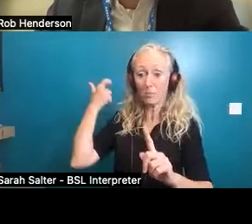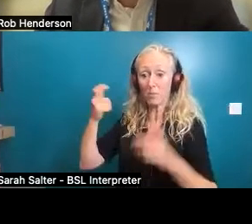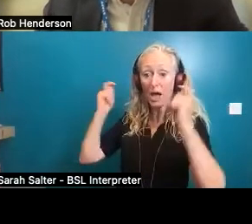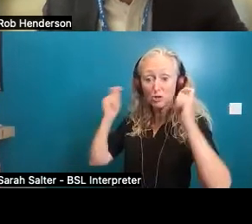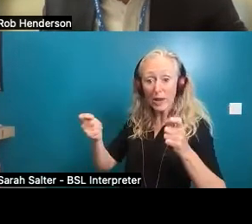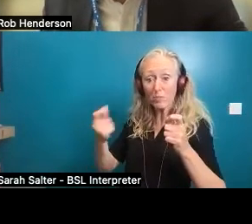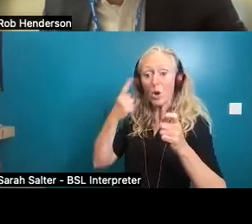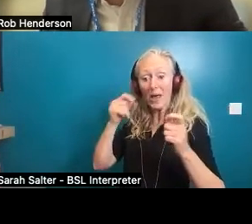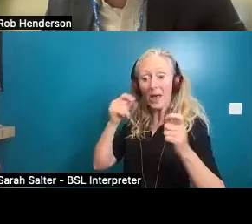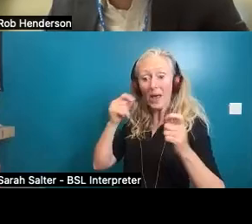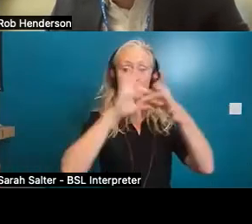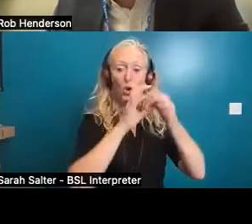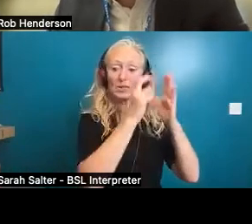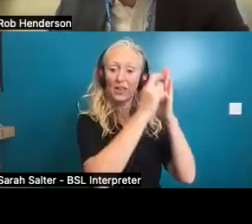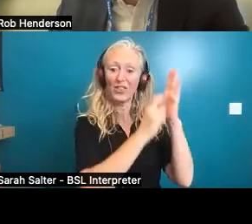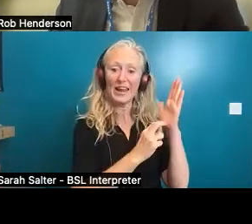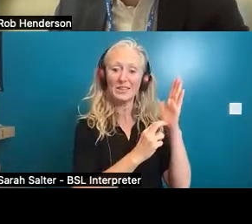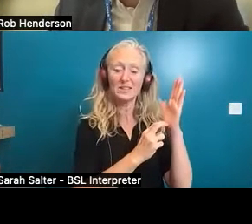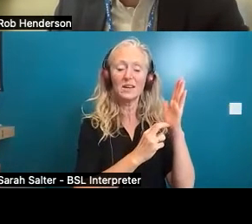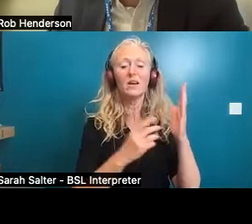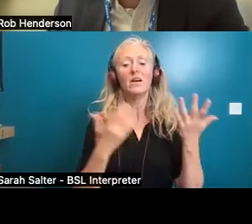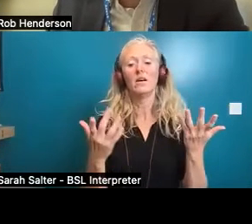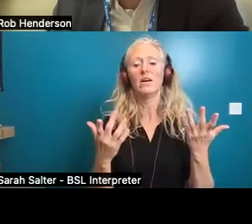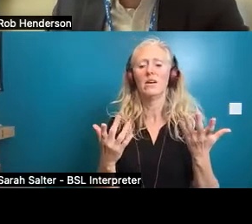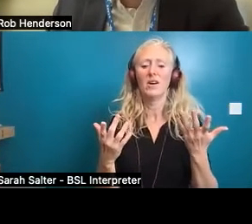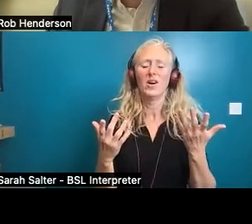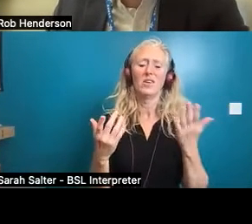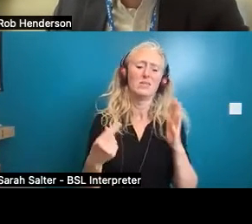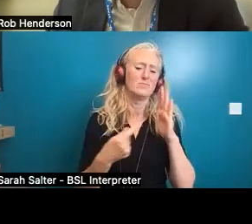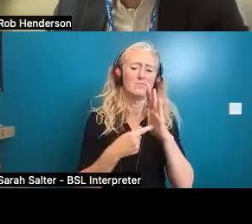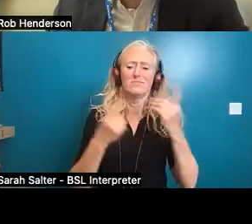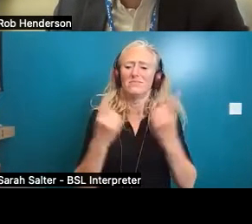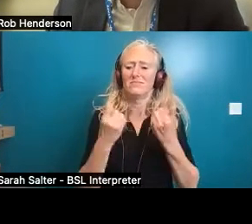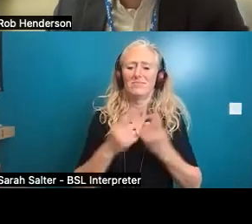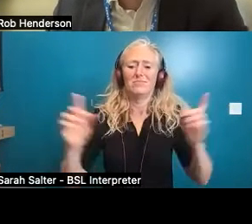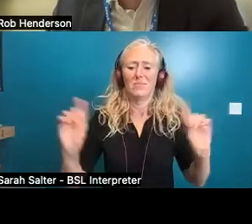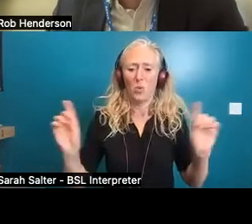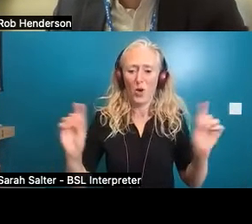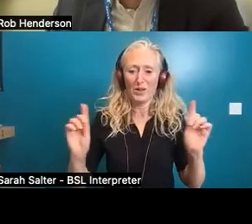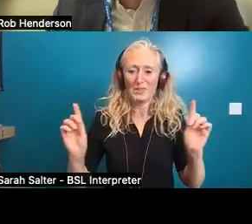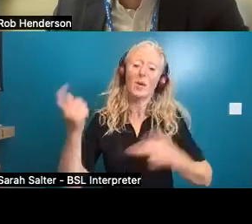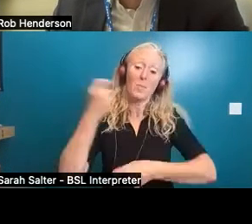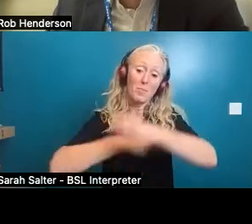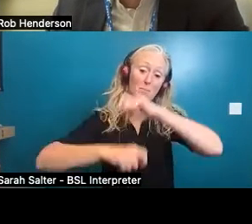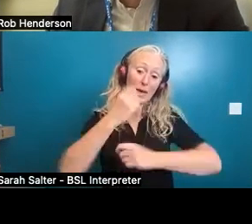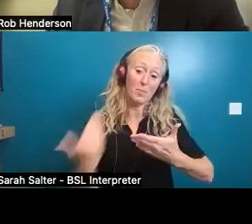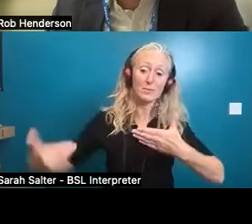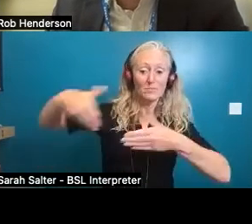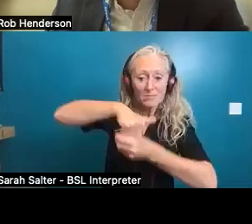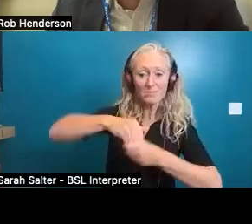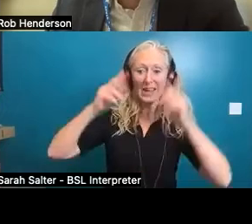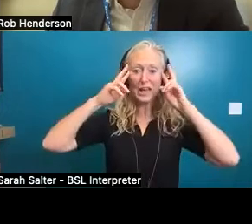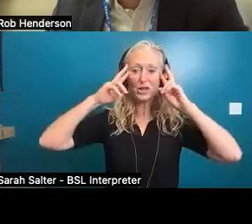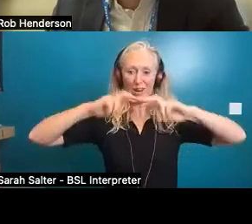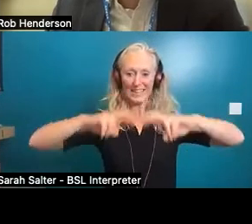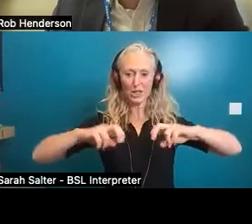And be getting involved in research. Getting involved in research is hugely important. And if you have the time and the energy and you're prepared